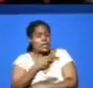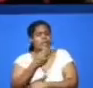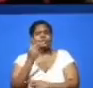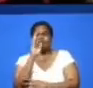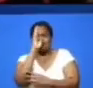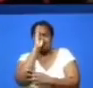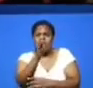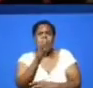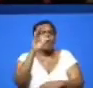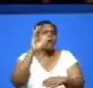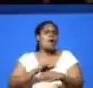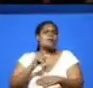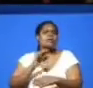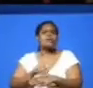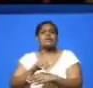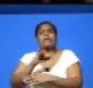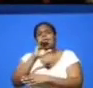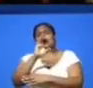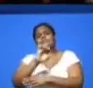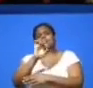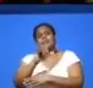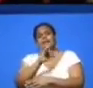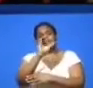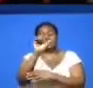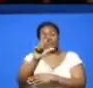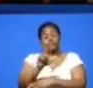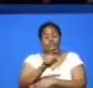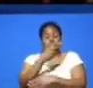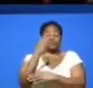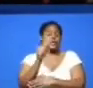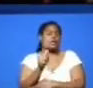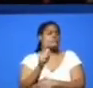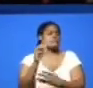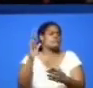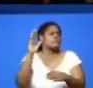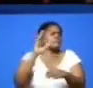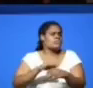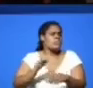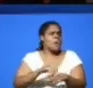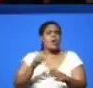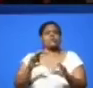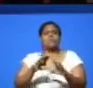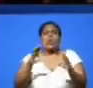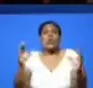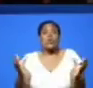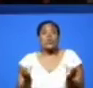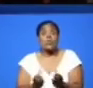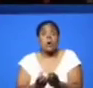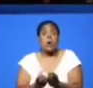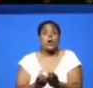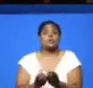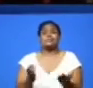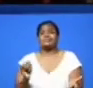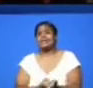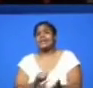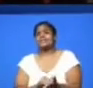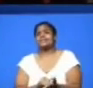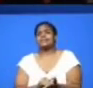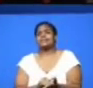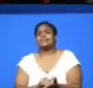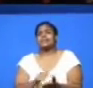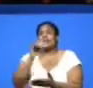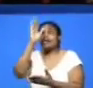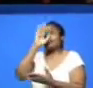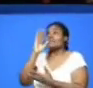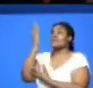call. And Elijah's call to a backslidden world, if the Lord be God, serve